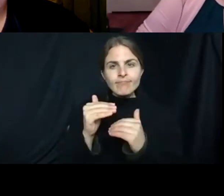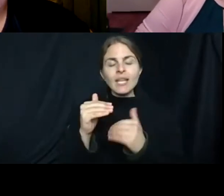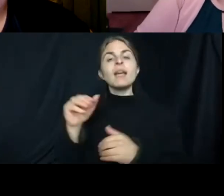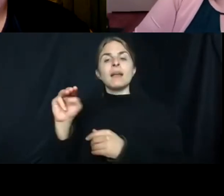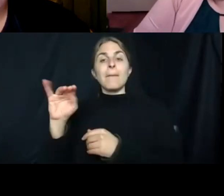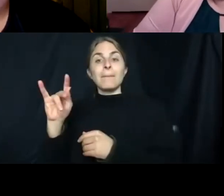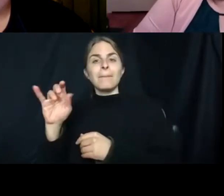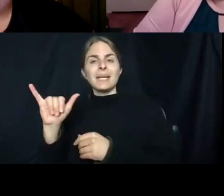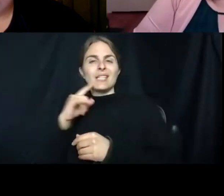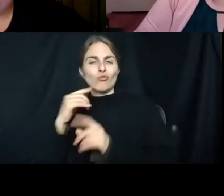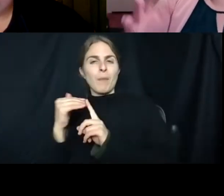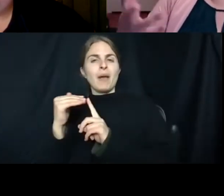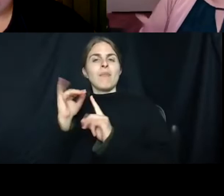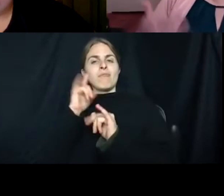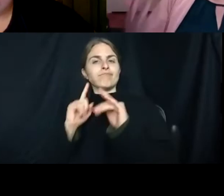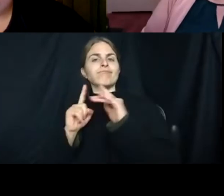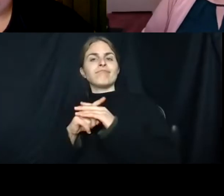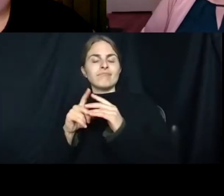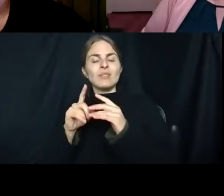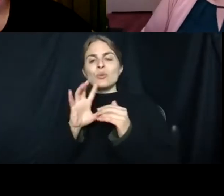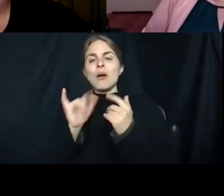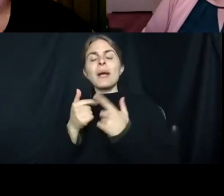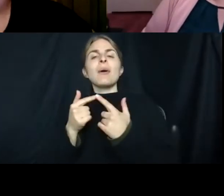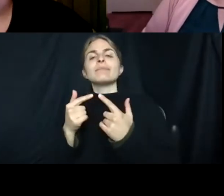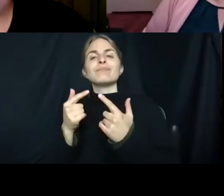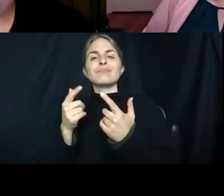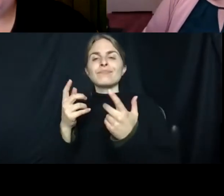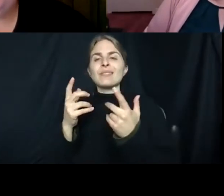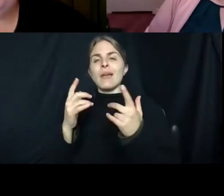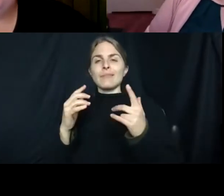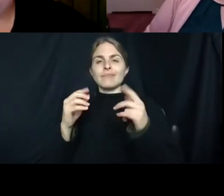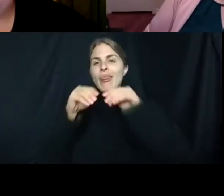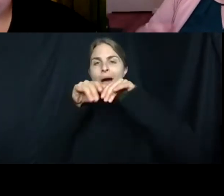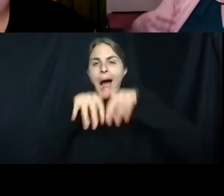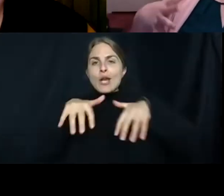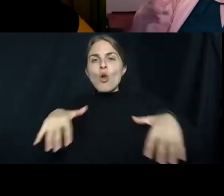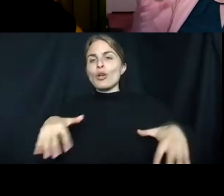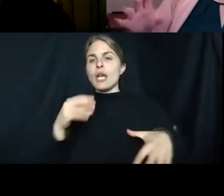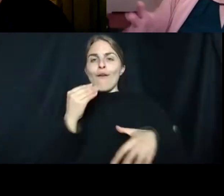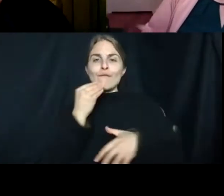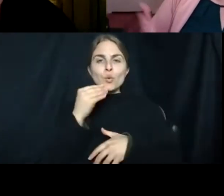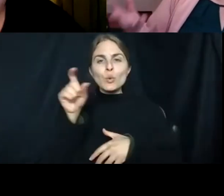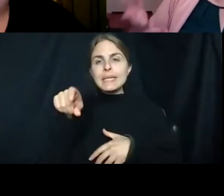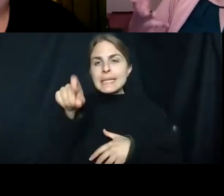is sort of what I discuss with clients, like we call it sort of like the hierarchy of food needs. And so